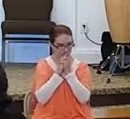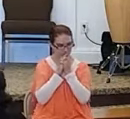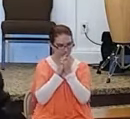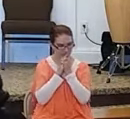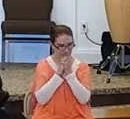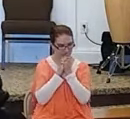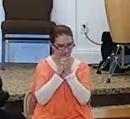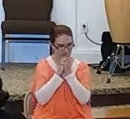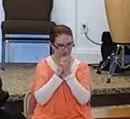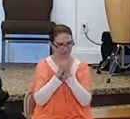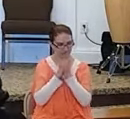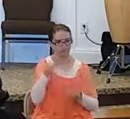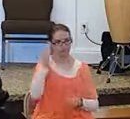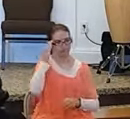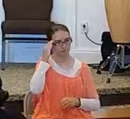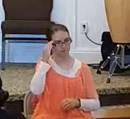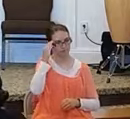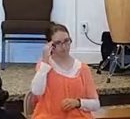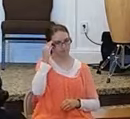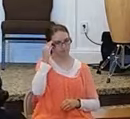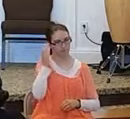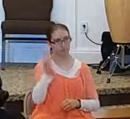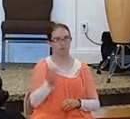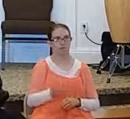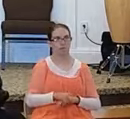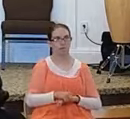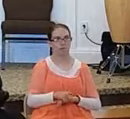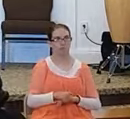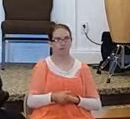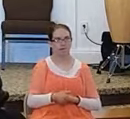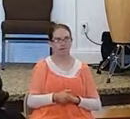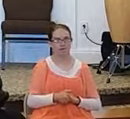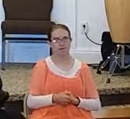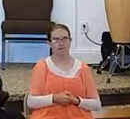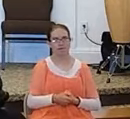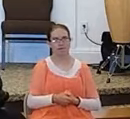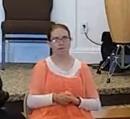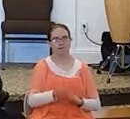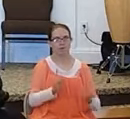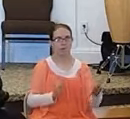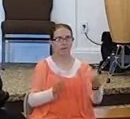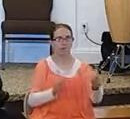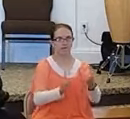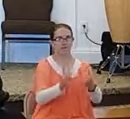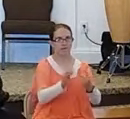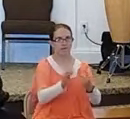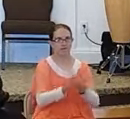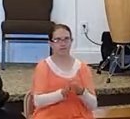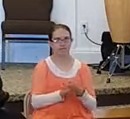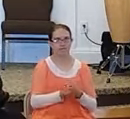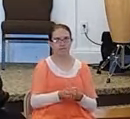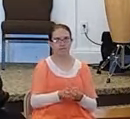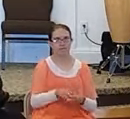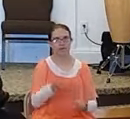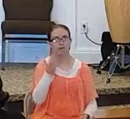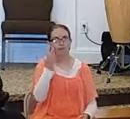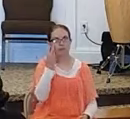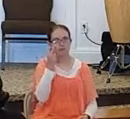And he said he knew he had been in his wife for some time. Amen. And so he walks up to him and he said,